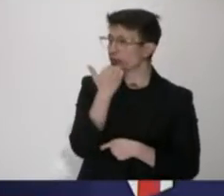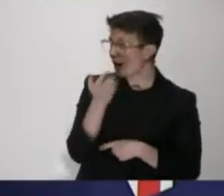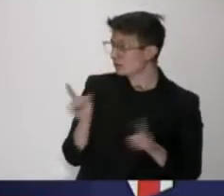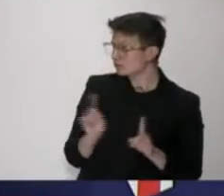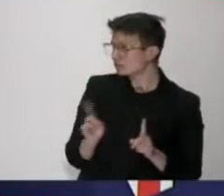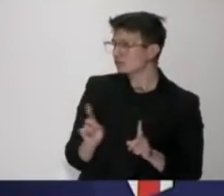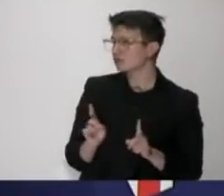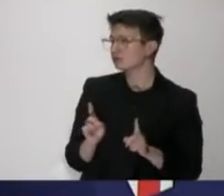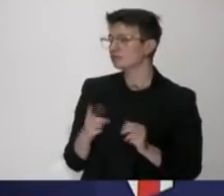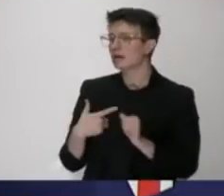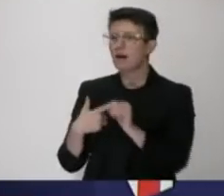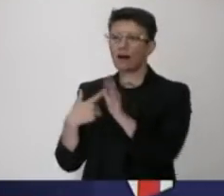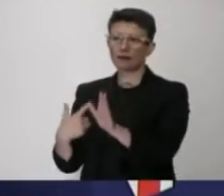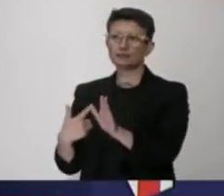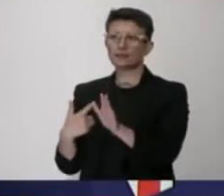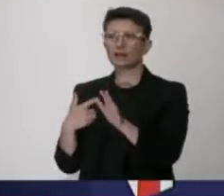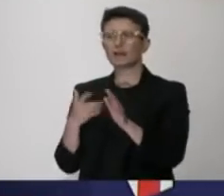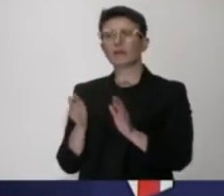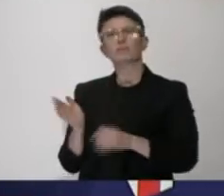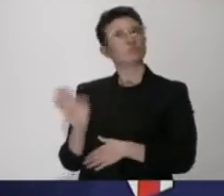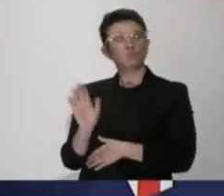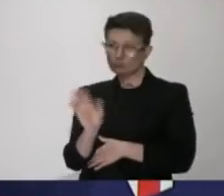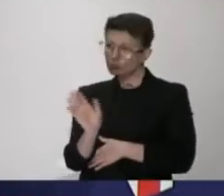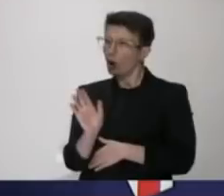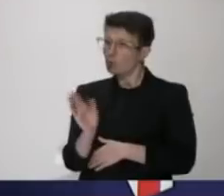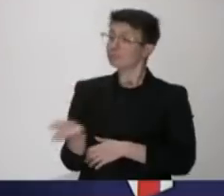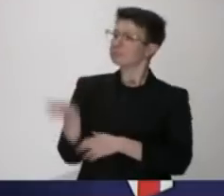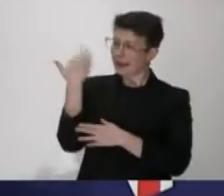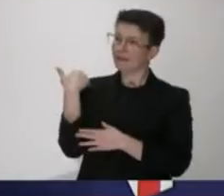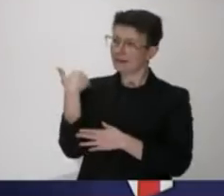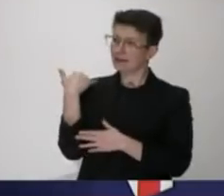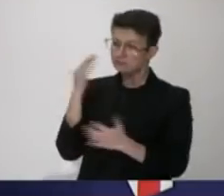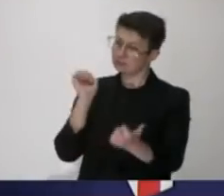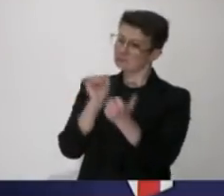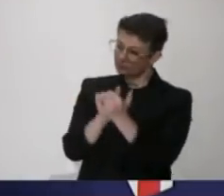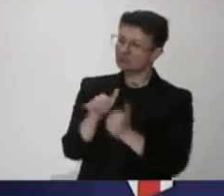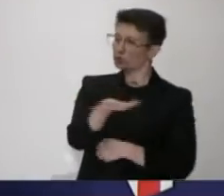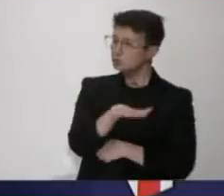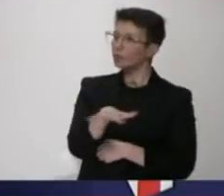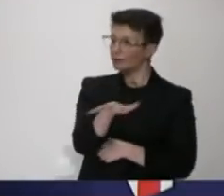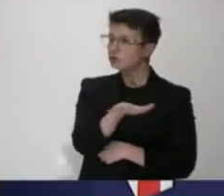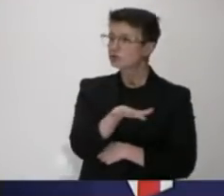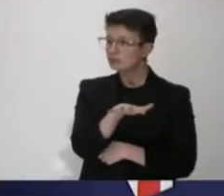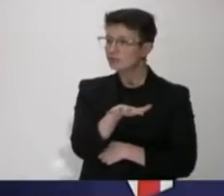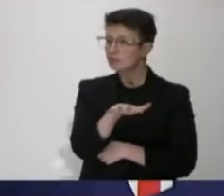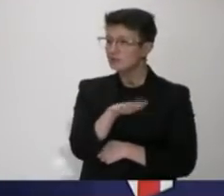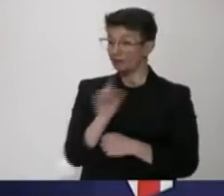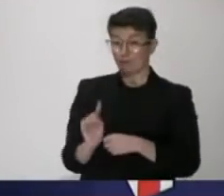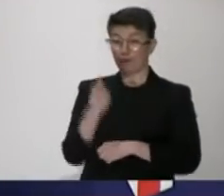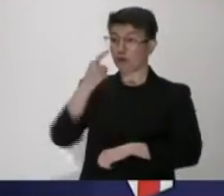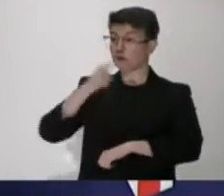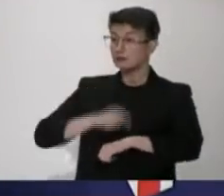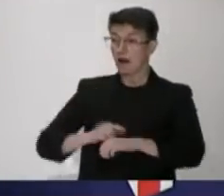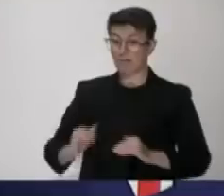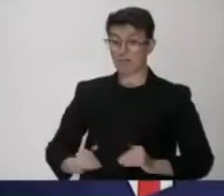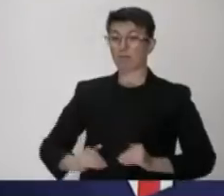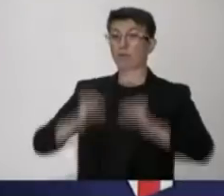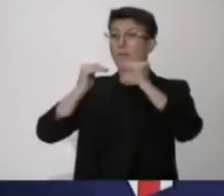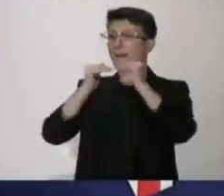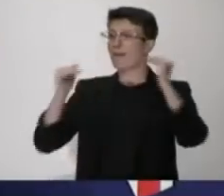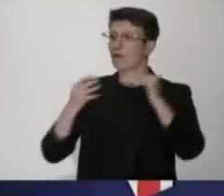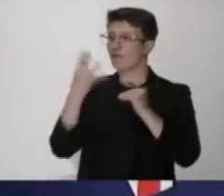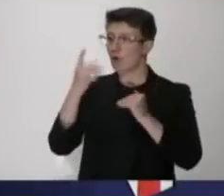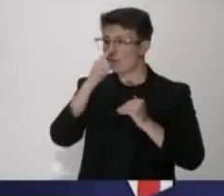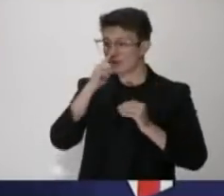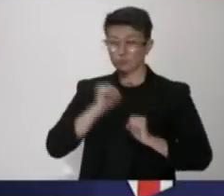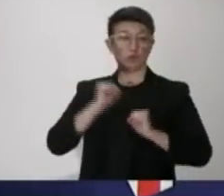for people. And so at the time when we first went into this in March, it was a real shock to people. And we know that for a lot of businesses, they might have